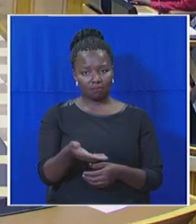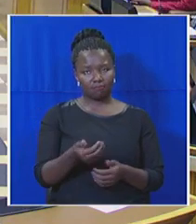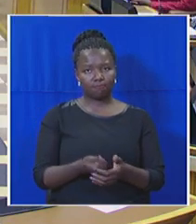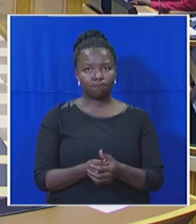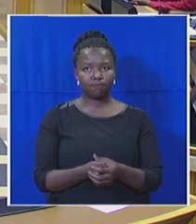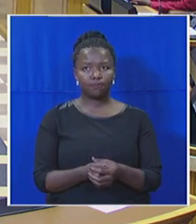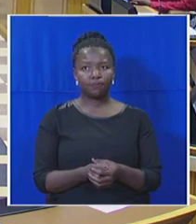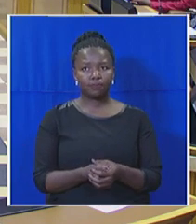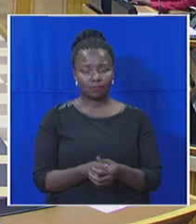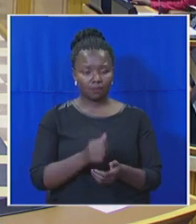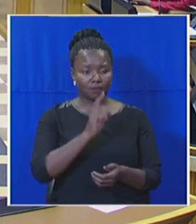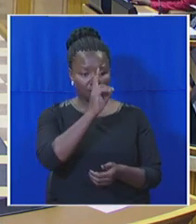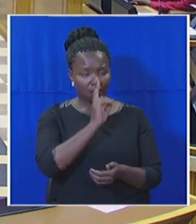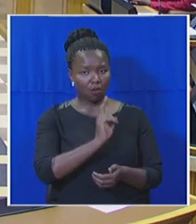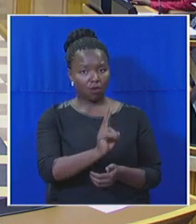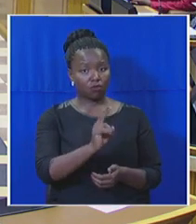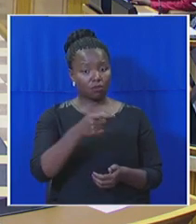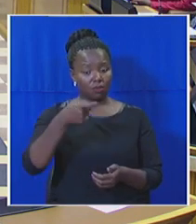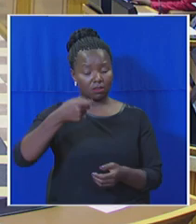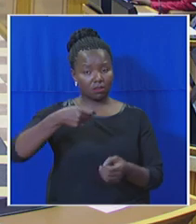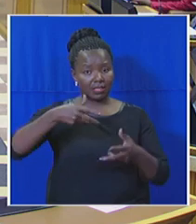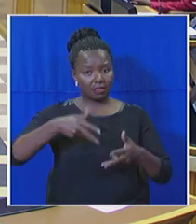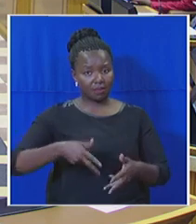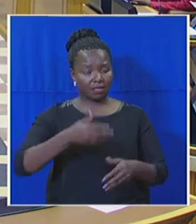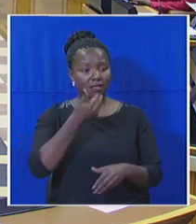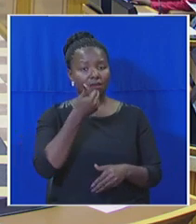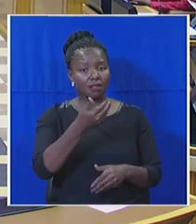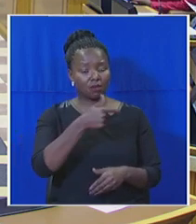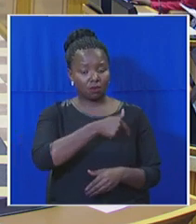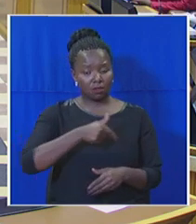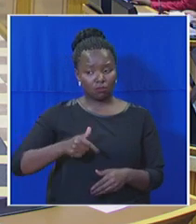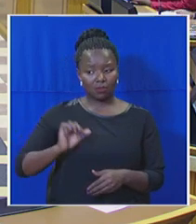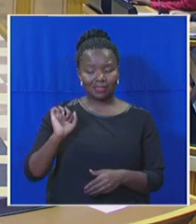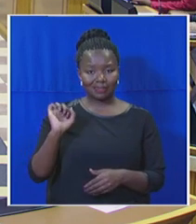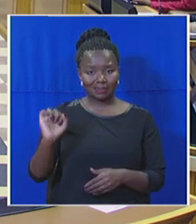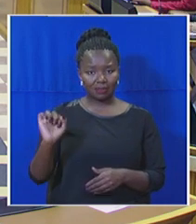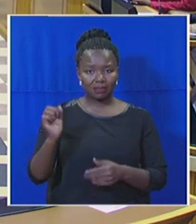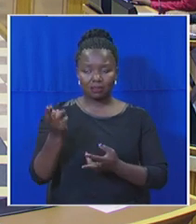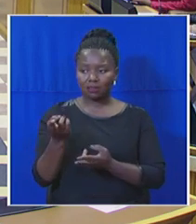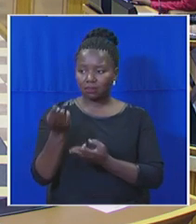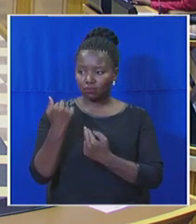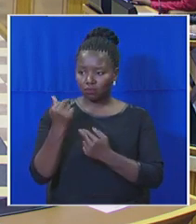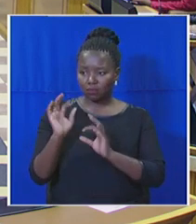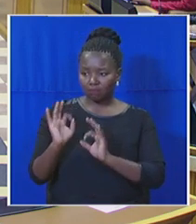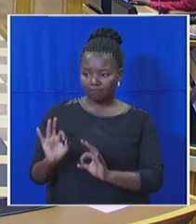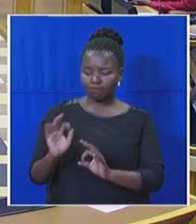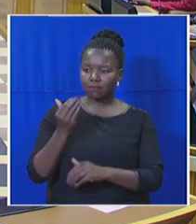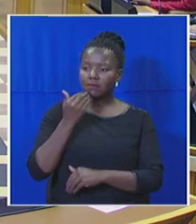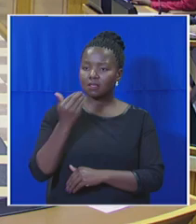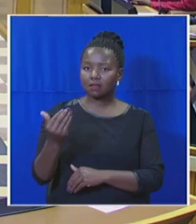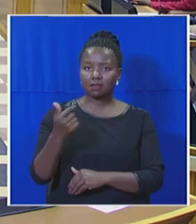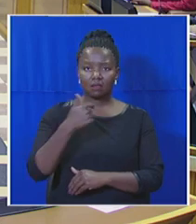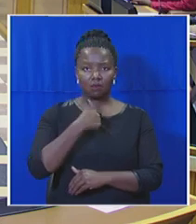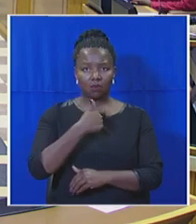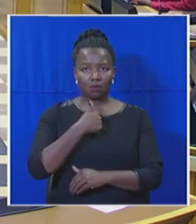Thanks very much, Honorable Speaker. Thanks, Honorable President, for what even the opposition should agree is a very